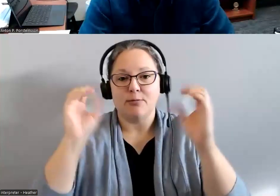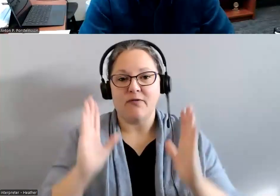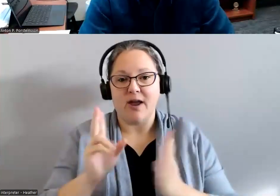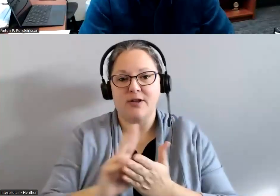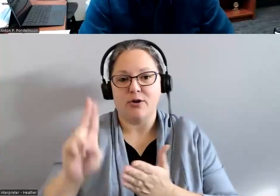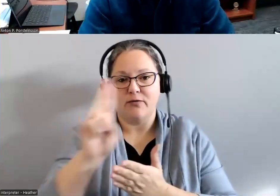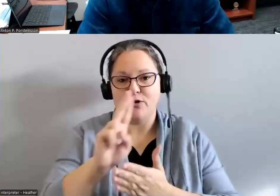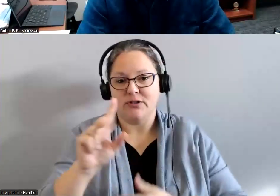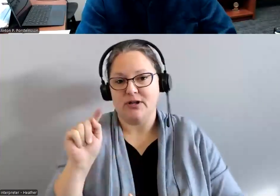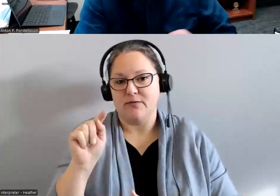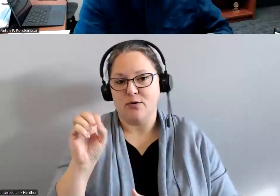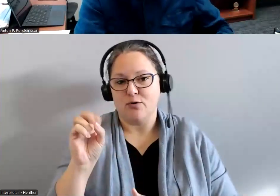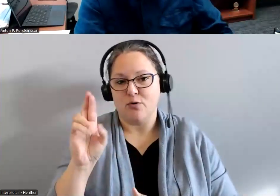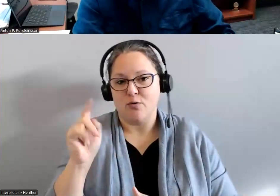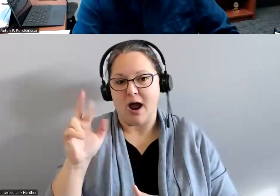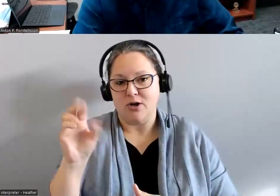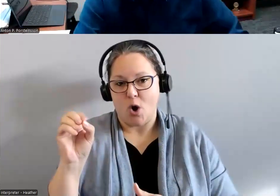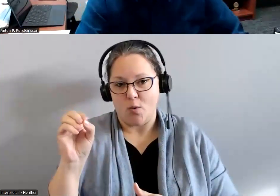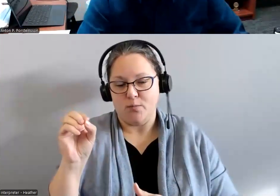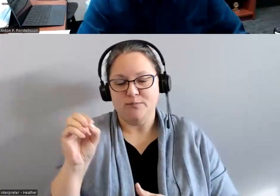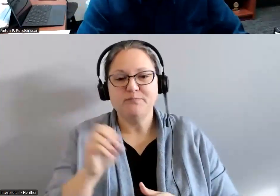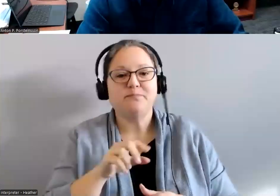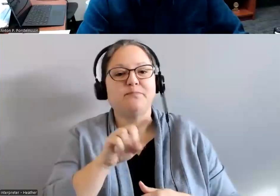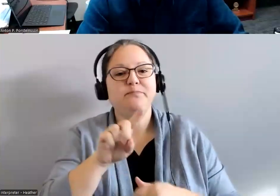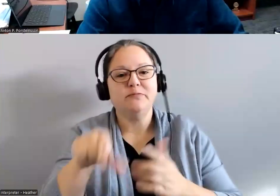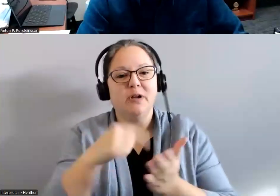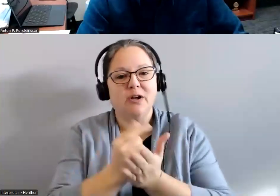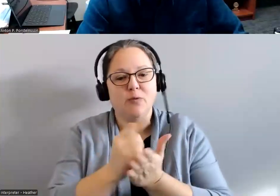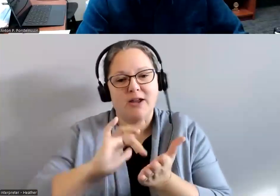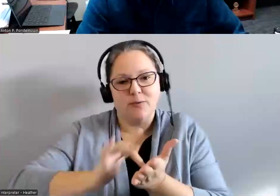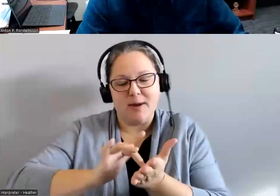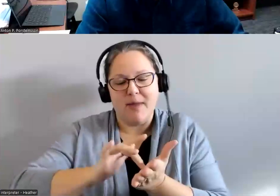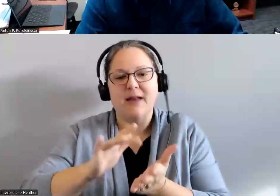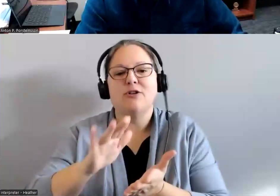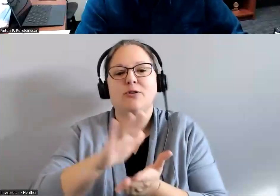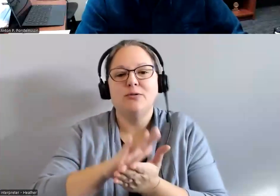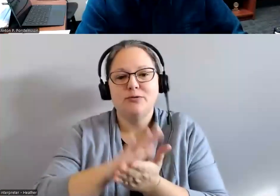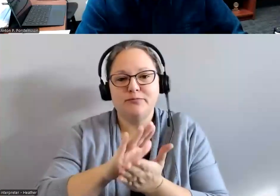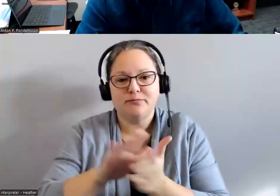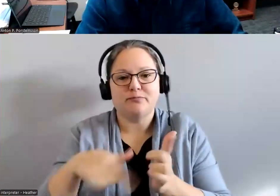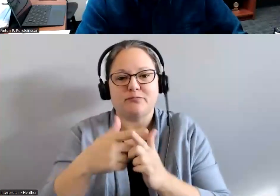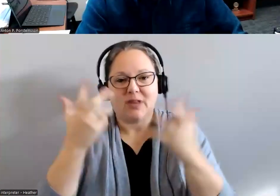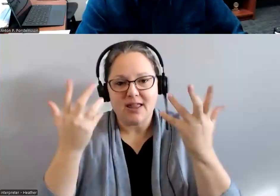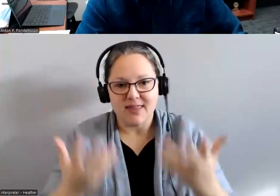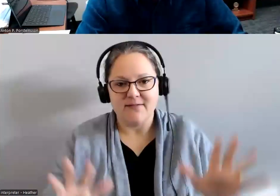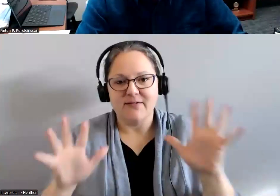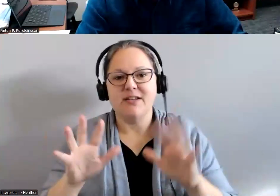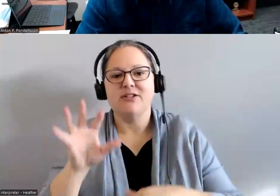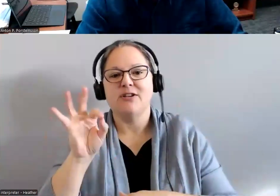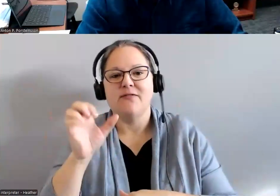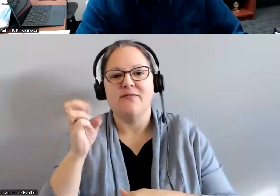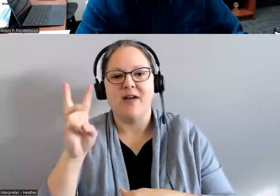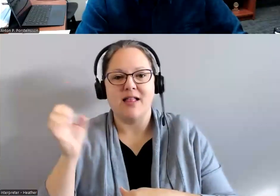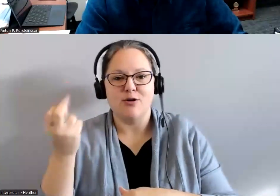of Toronto. He graduated medical school from Baghdad University, then completed a fellowship in neurosciences